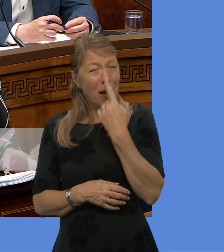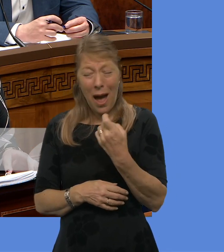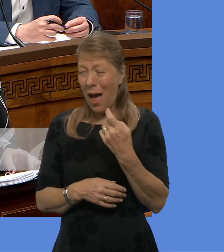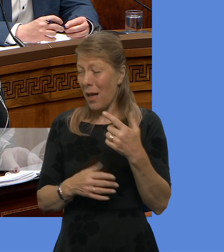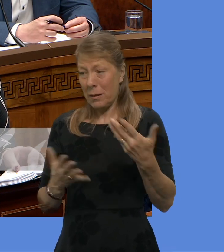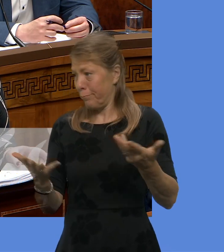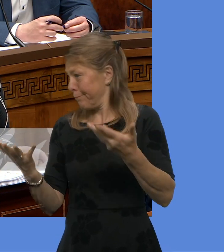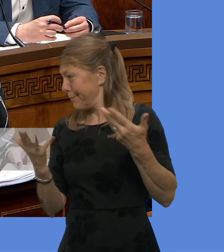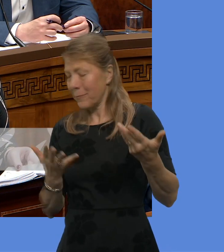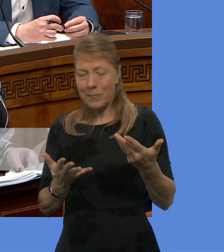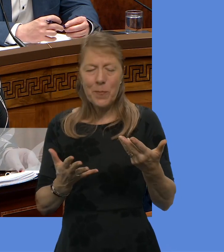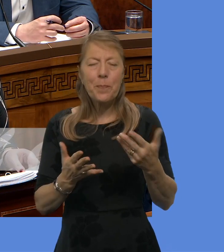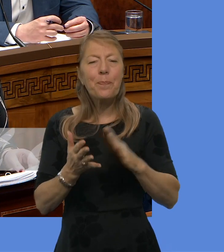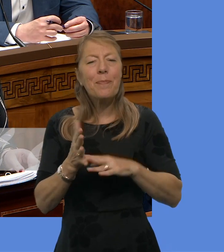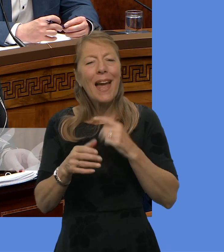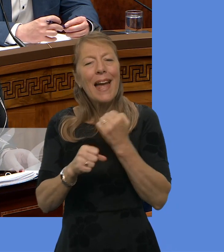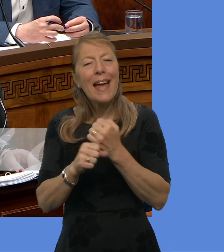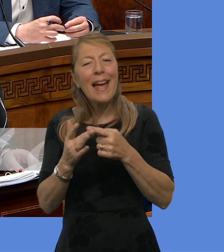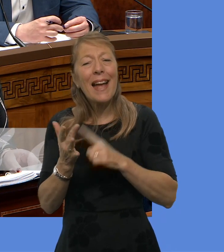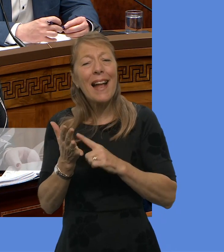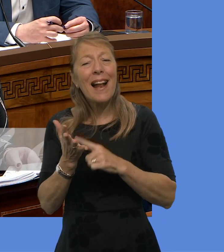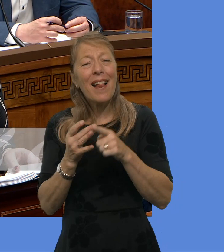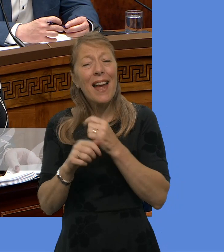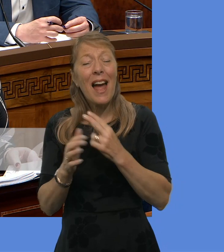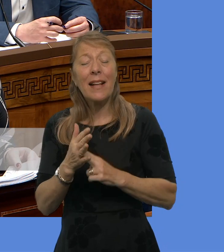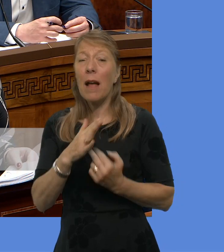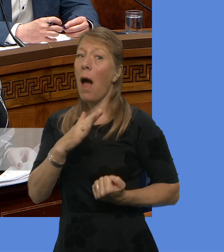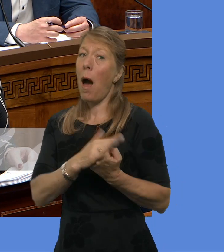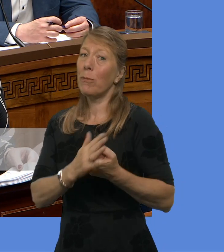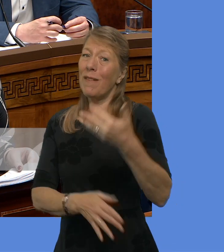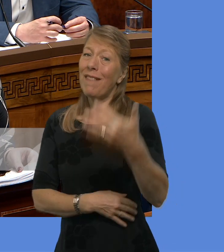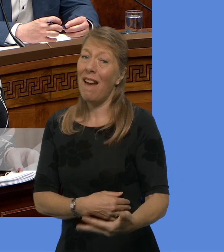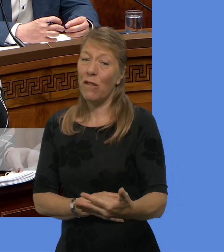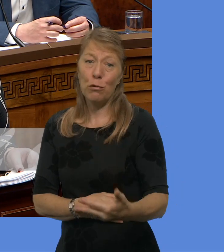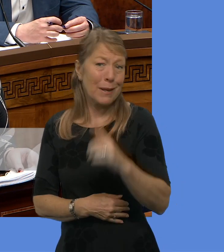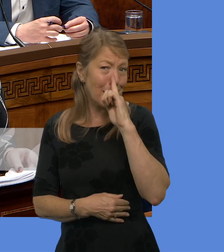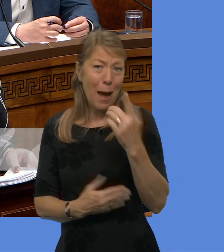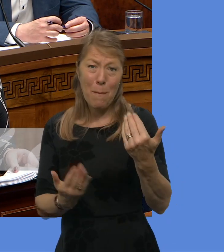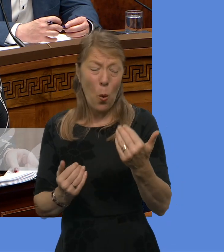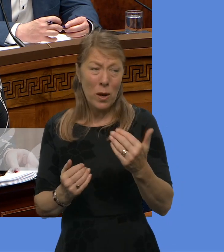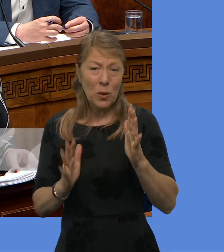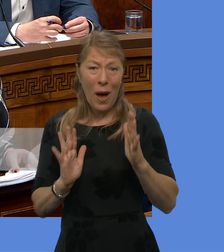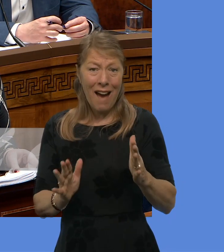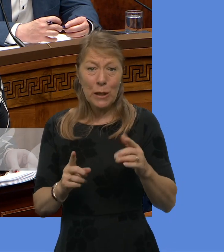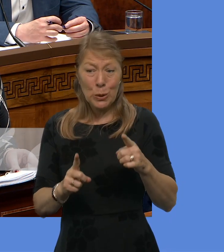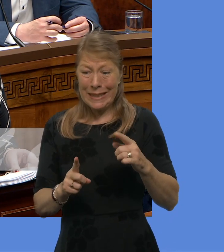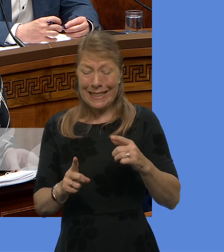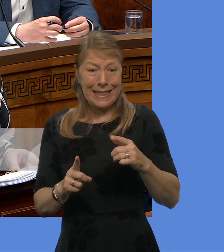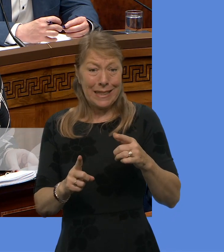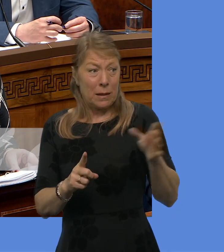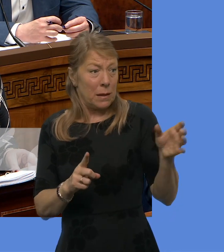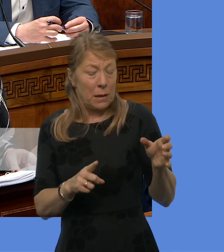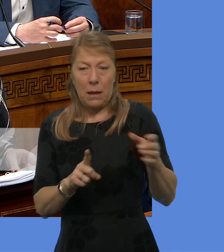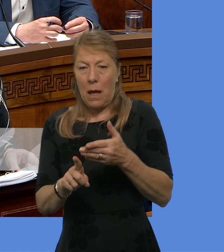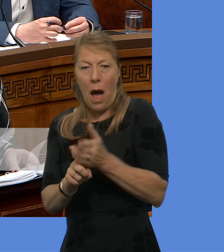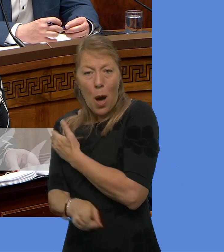population of Magilligan is being carefully managed to sustain it as close to capacity of 500 prisoners as possible to alleviate ongoing pressure in Maghaberry. There are no